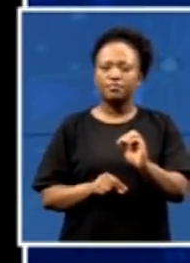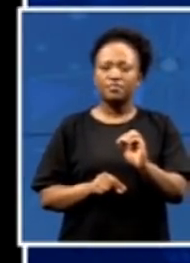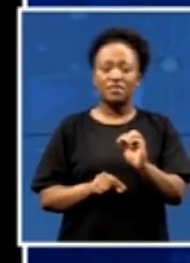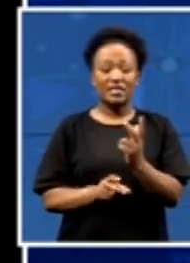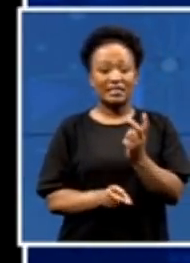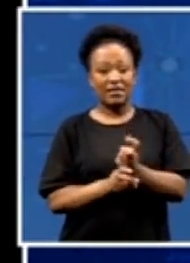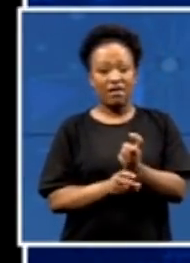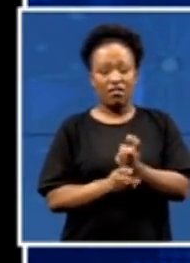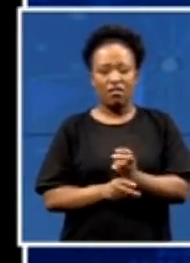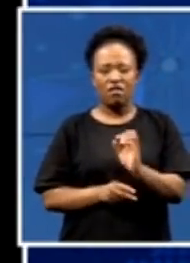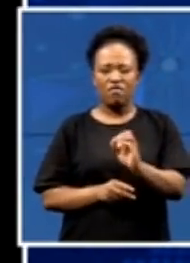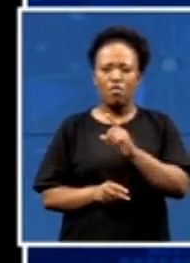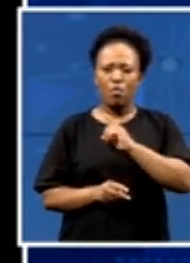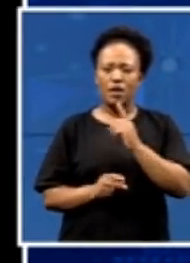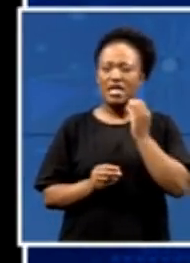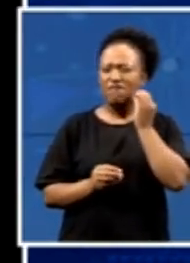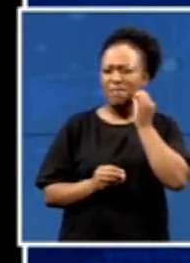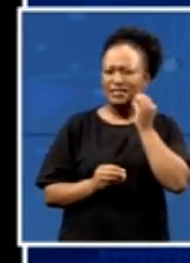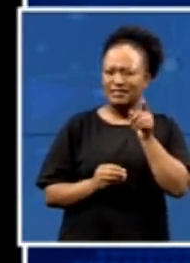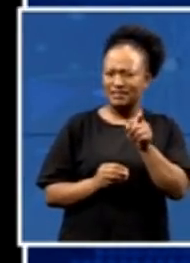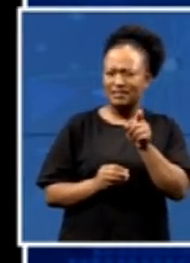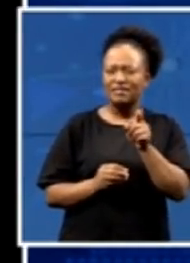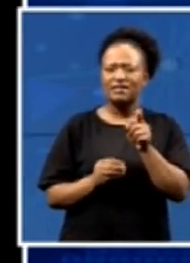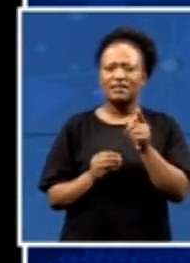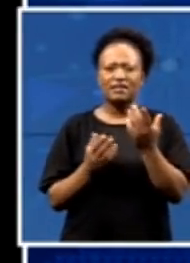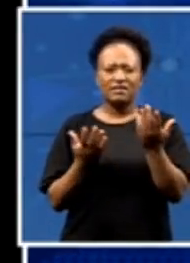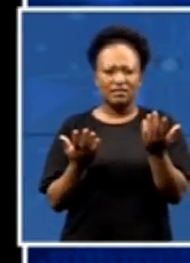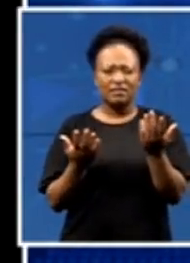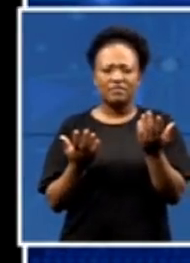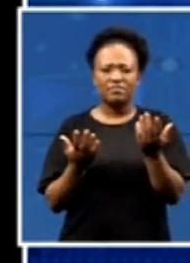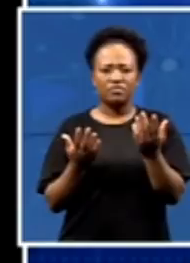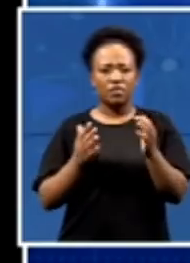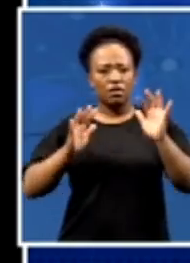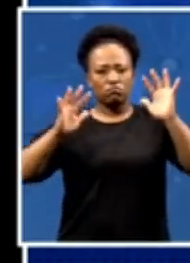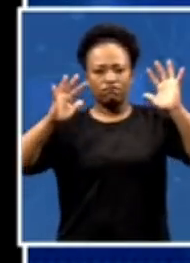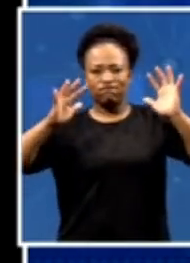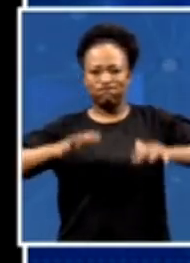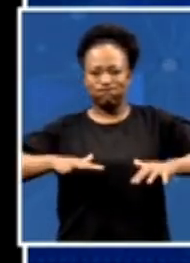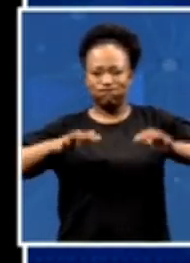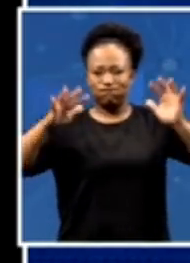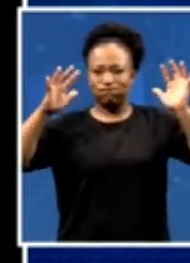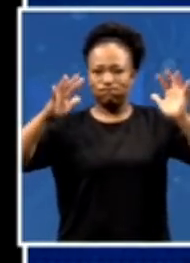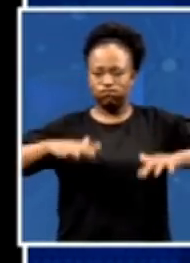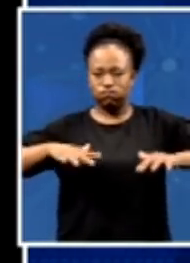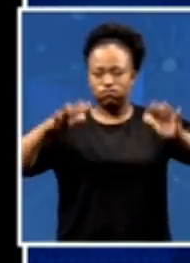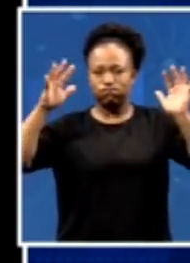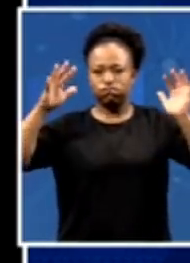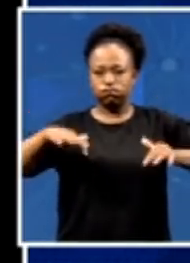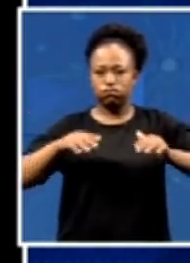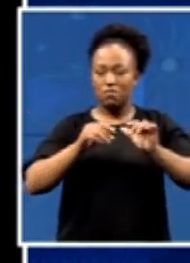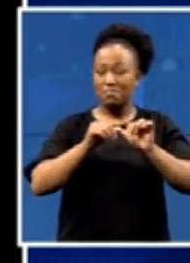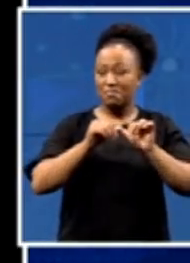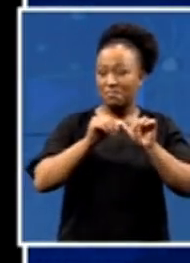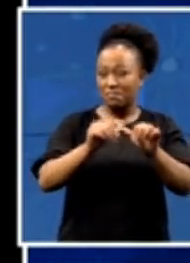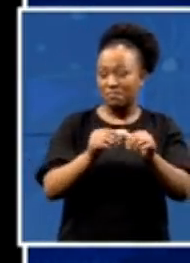that the heavy rains that are still continuing are still battering many parts of KwaZulu-Natal. So it